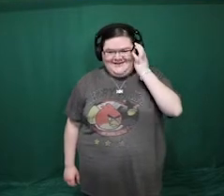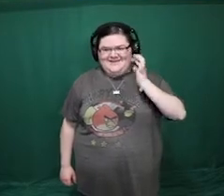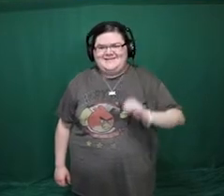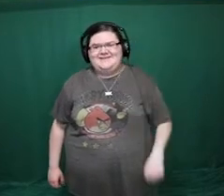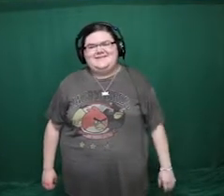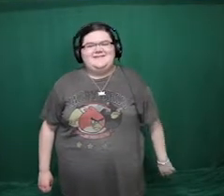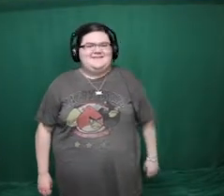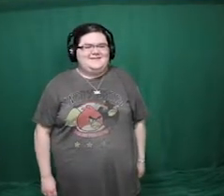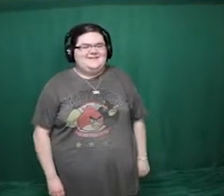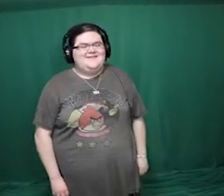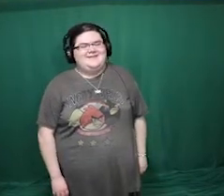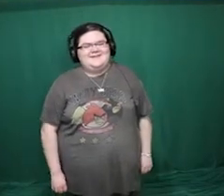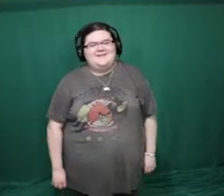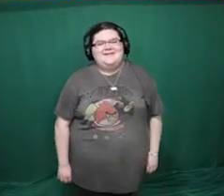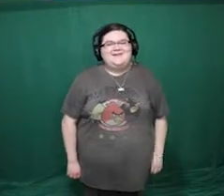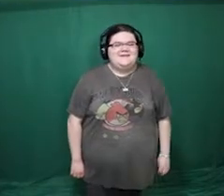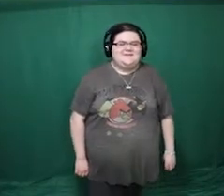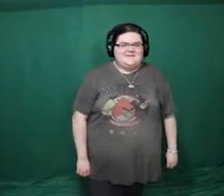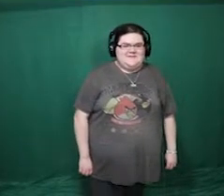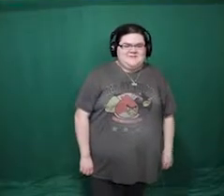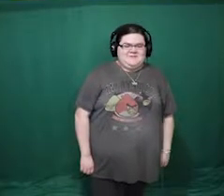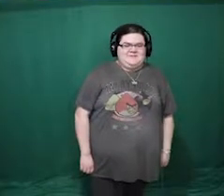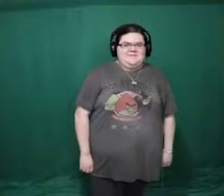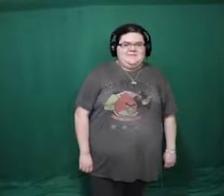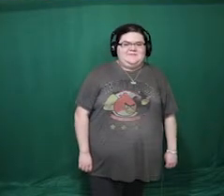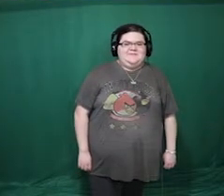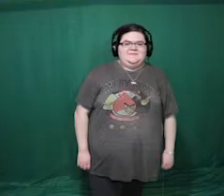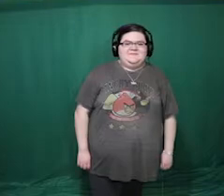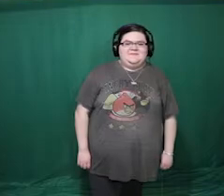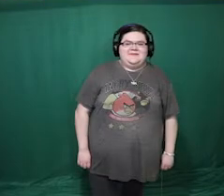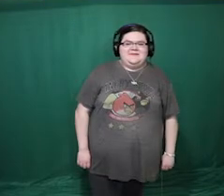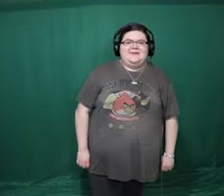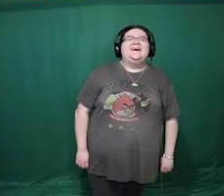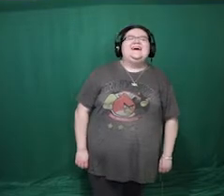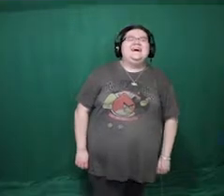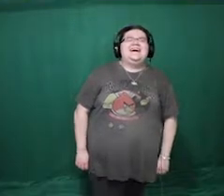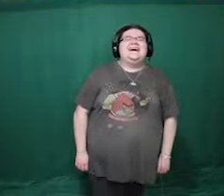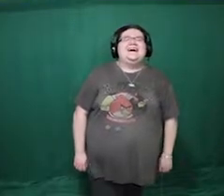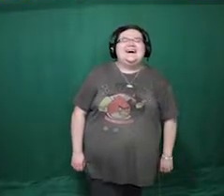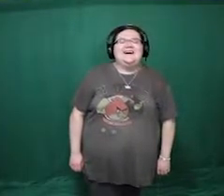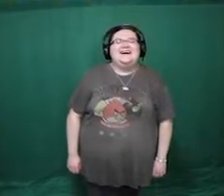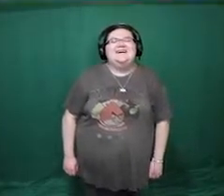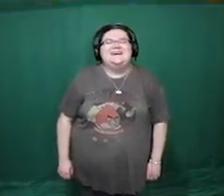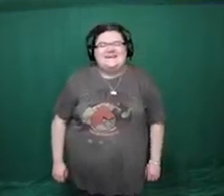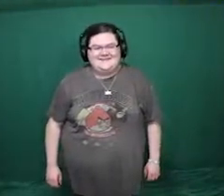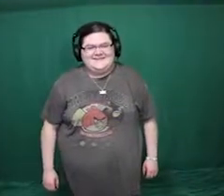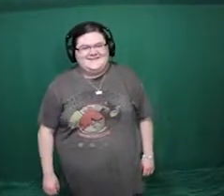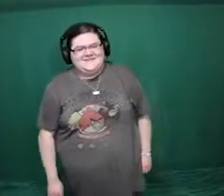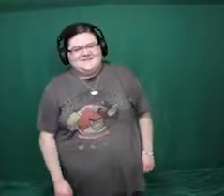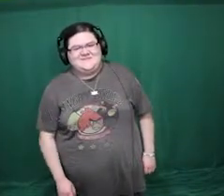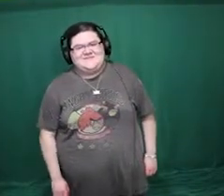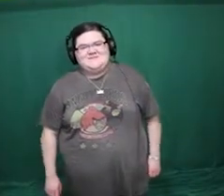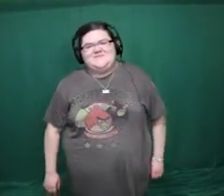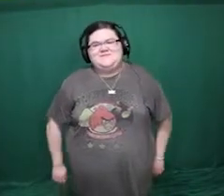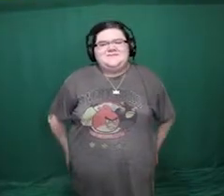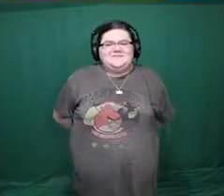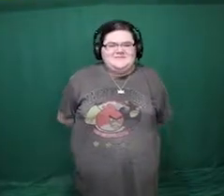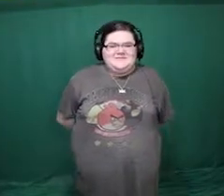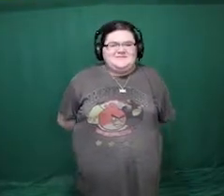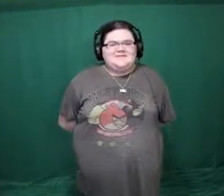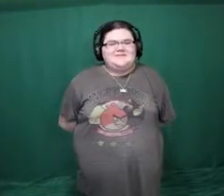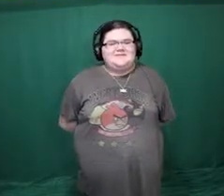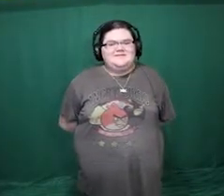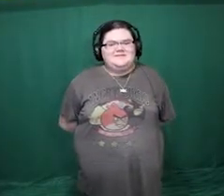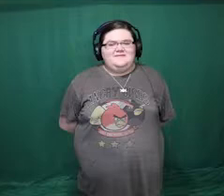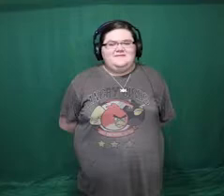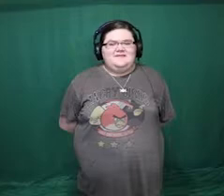Yeah. Oh, bro! Ethan just wants to play Fall Guys with his friends and keep getting around. Vic, I say we back out. Let's back